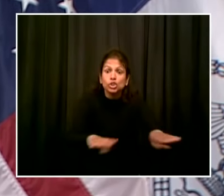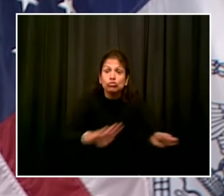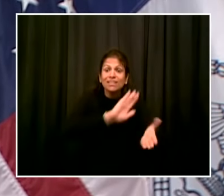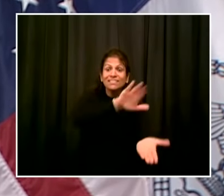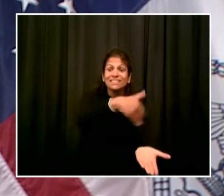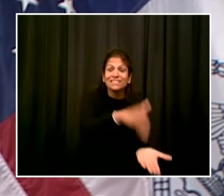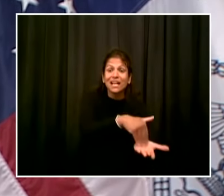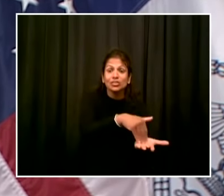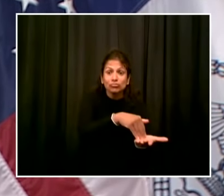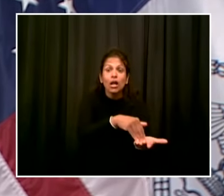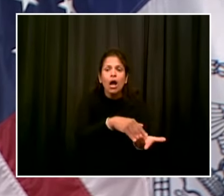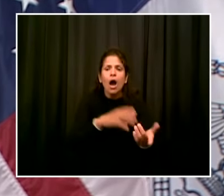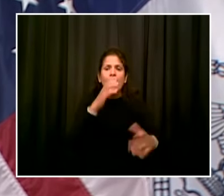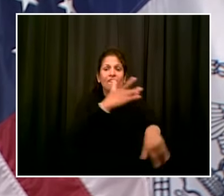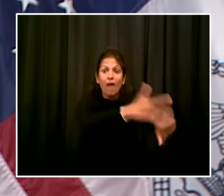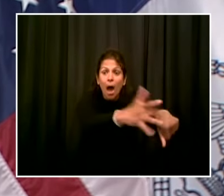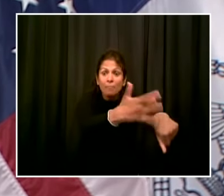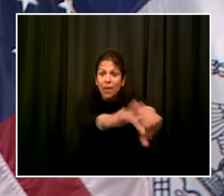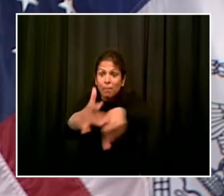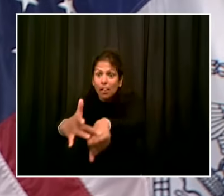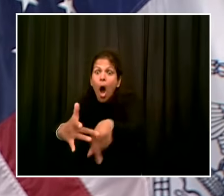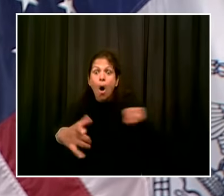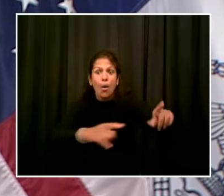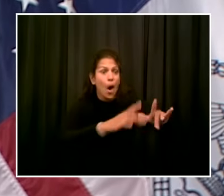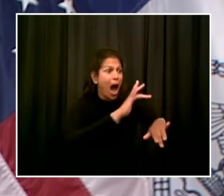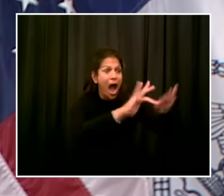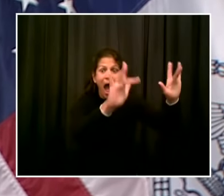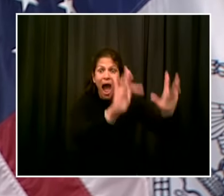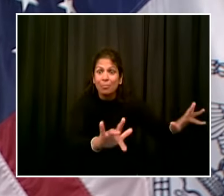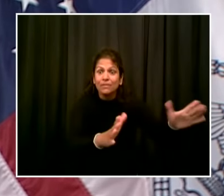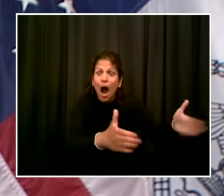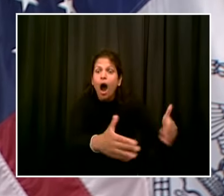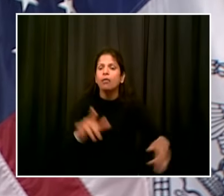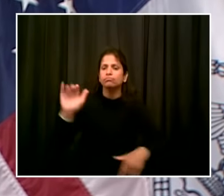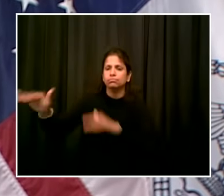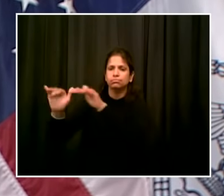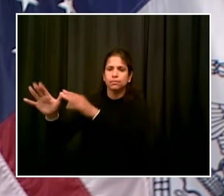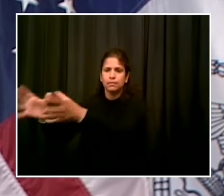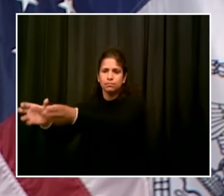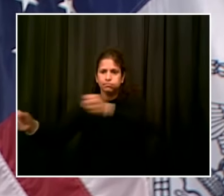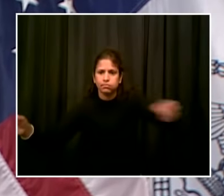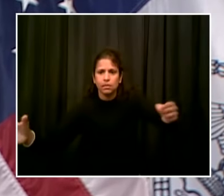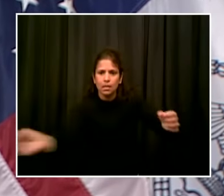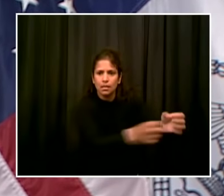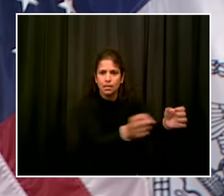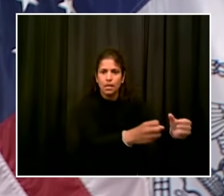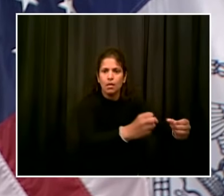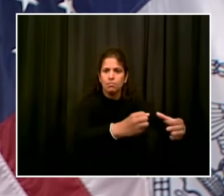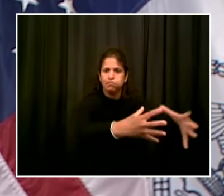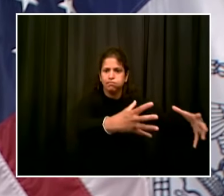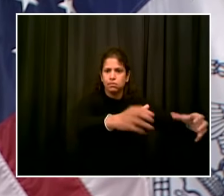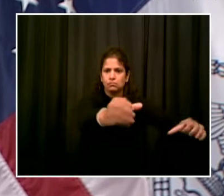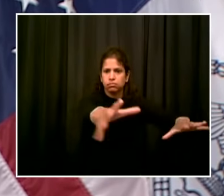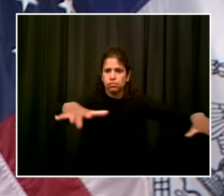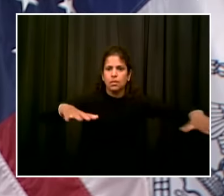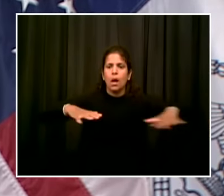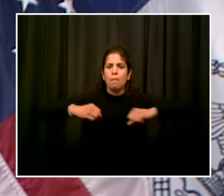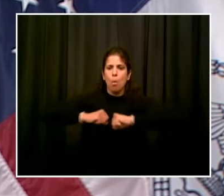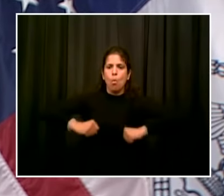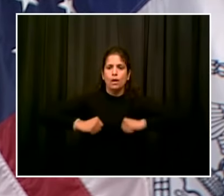My second question is just your response to a video that I first saw reported in the Daily News. It was Commissioner Shea speaking at a ComStat briefing